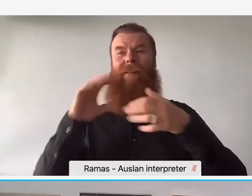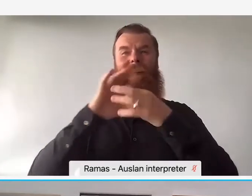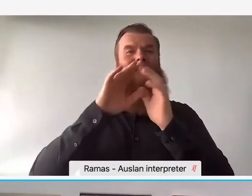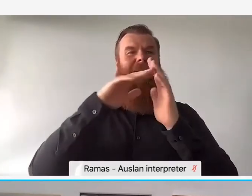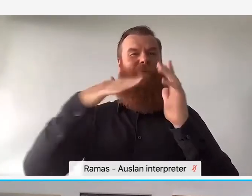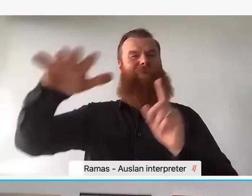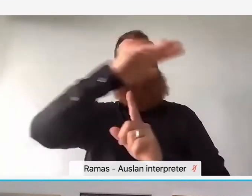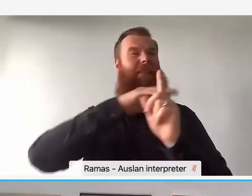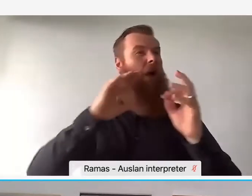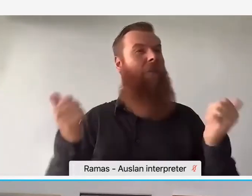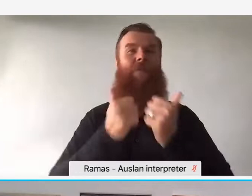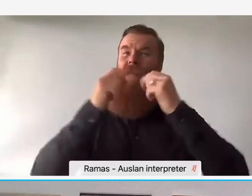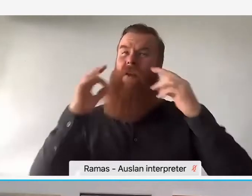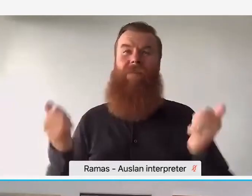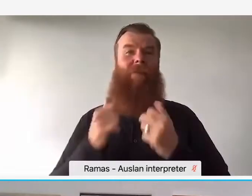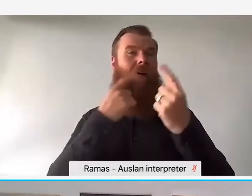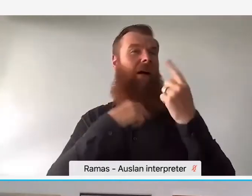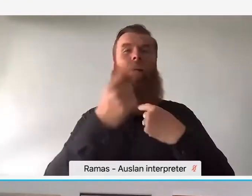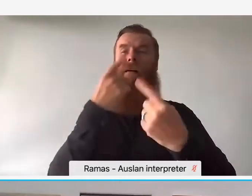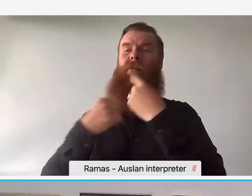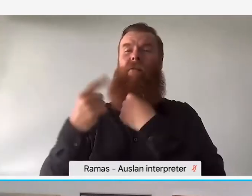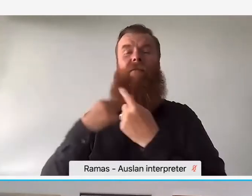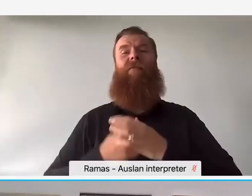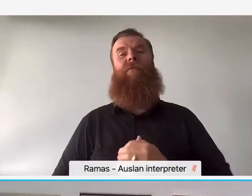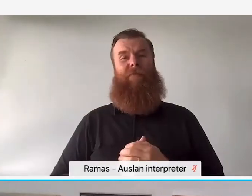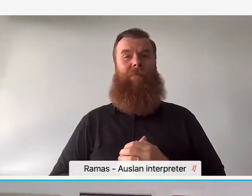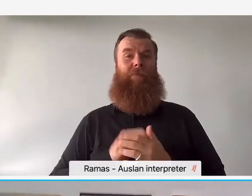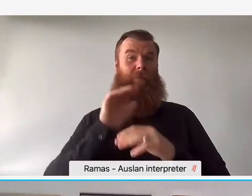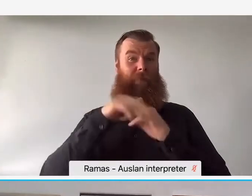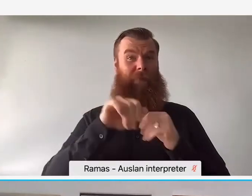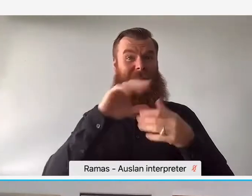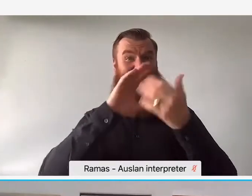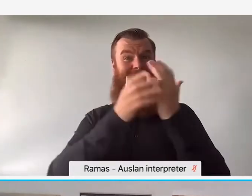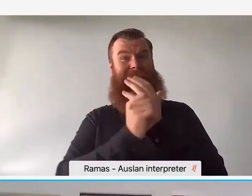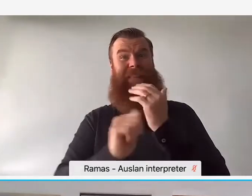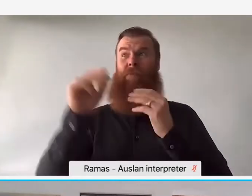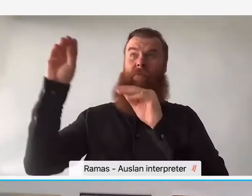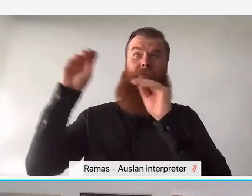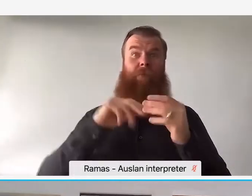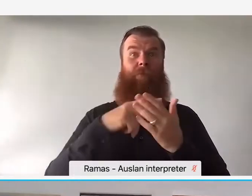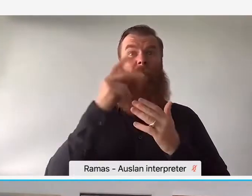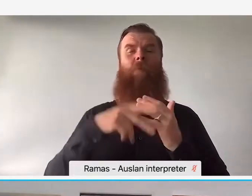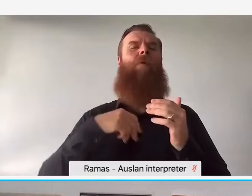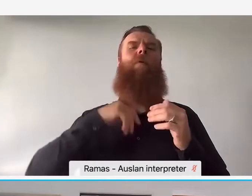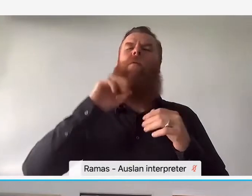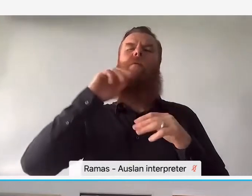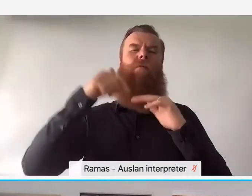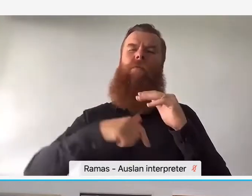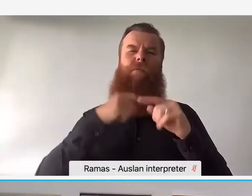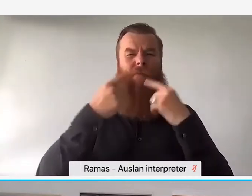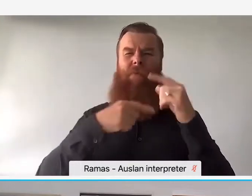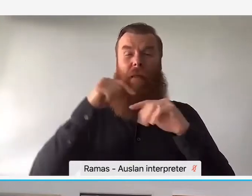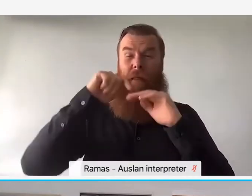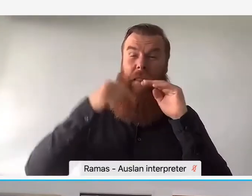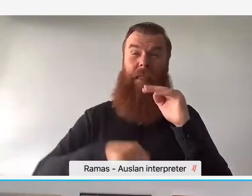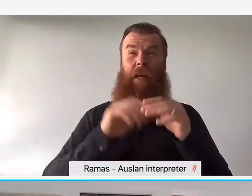In terms of the skilled migration program, I obviously can't go into all the details on the visas today because it's a very just